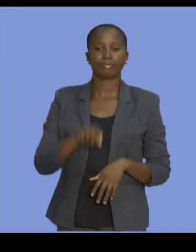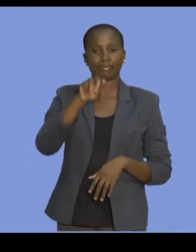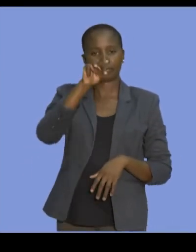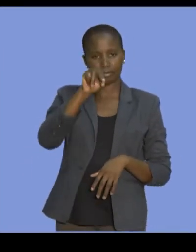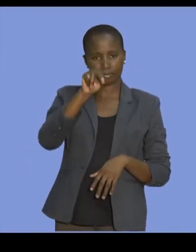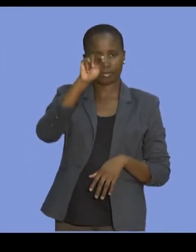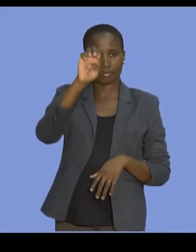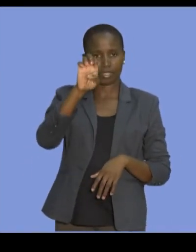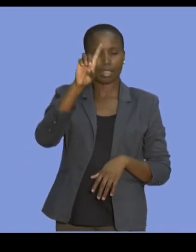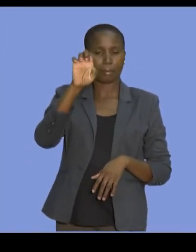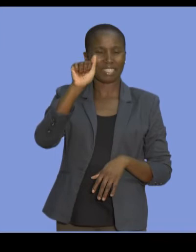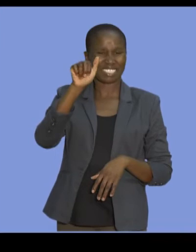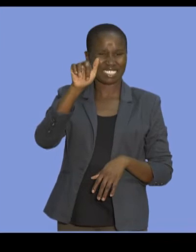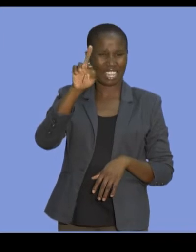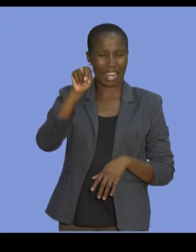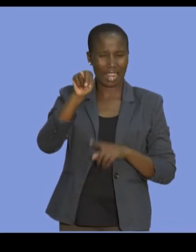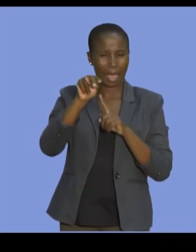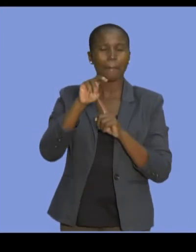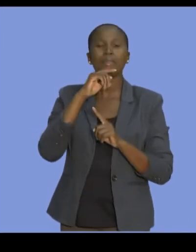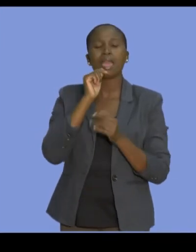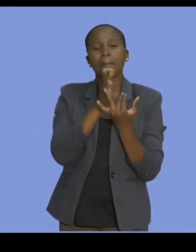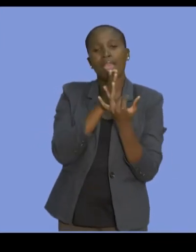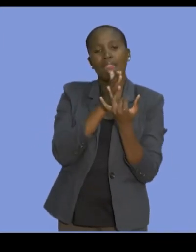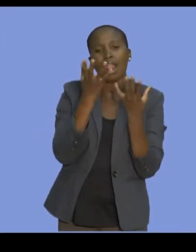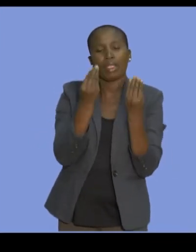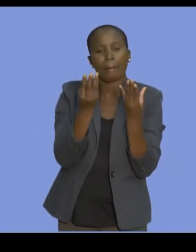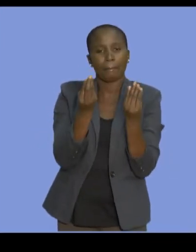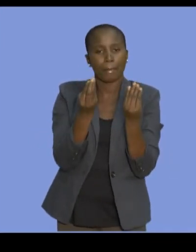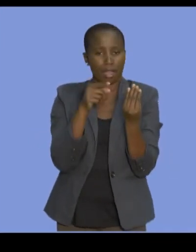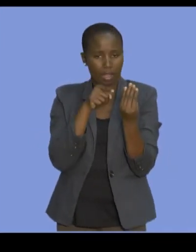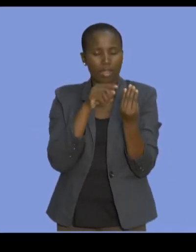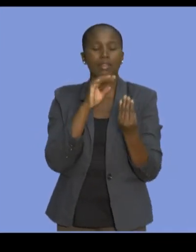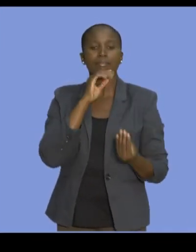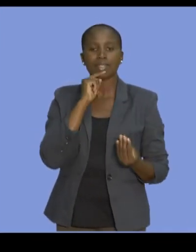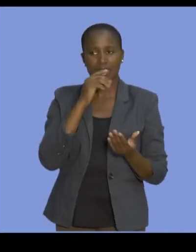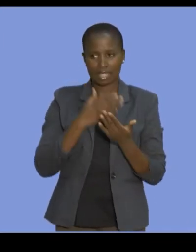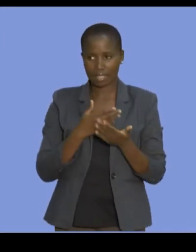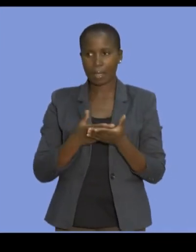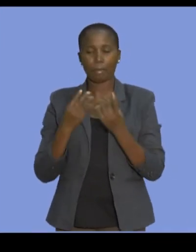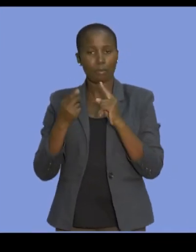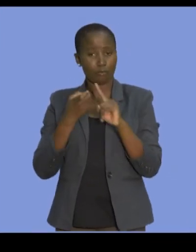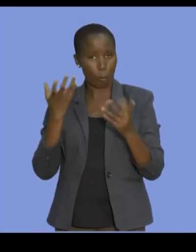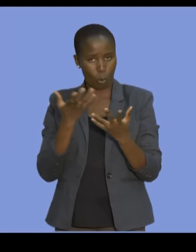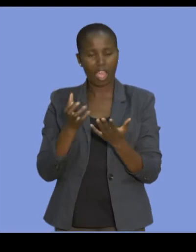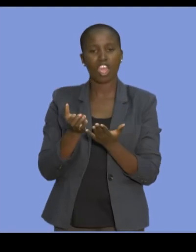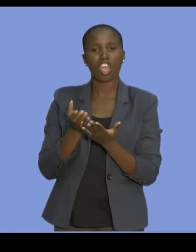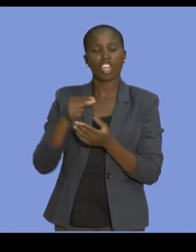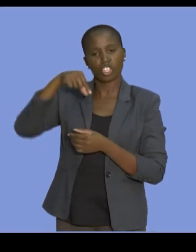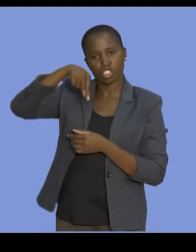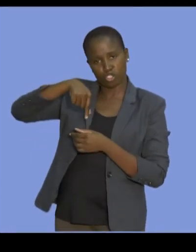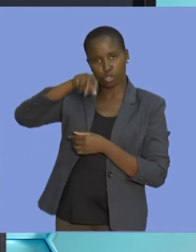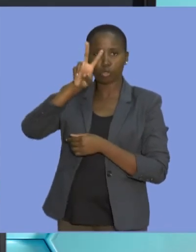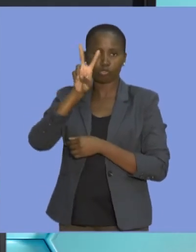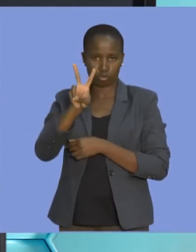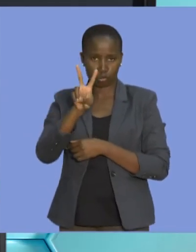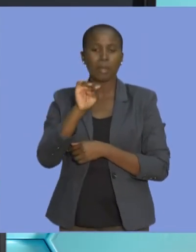middle number, the median value, it can be denoted by Q2. When I say Q2, I'm saying